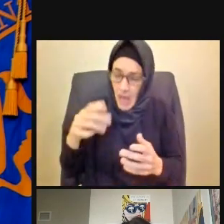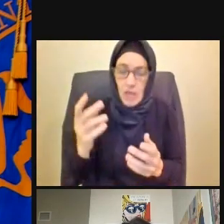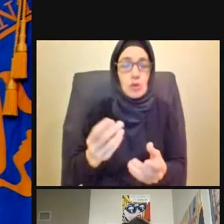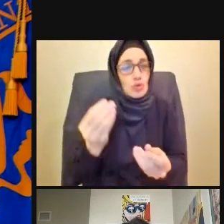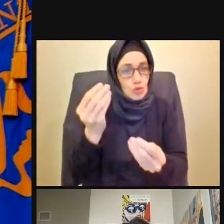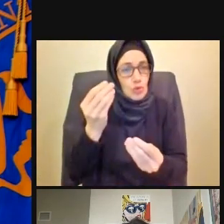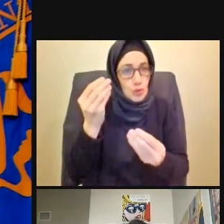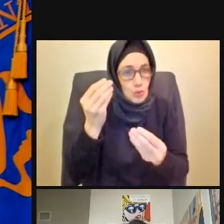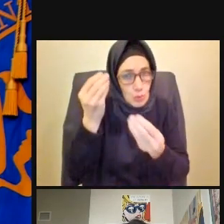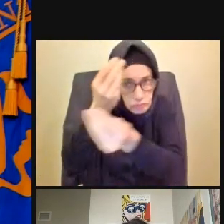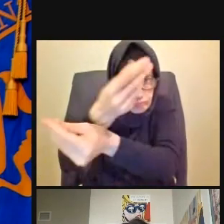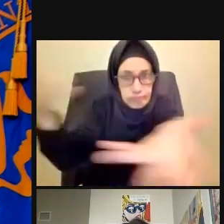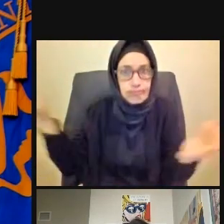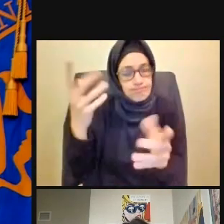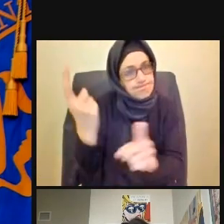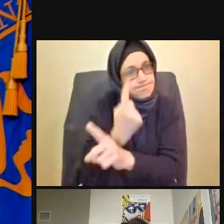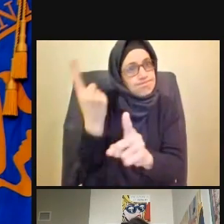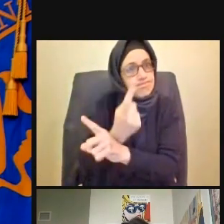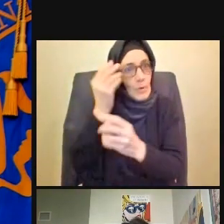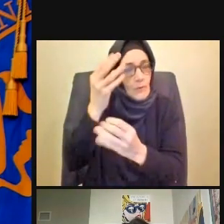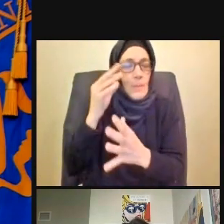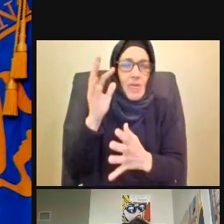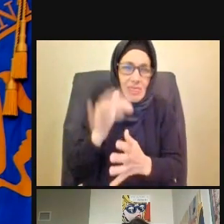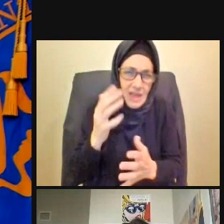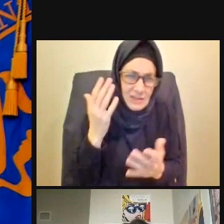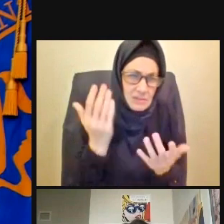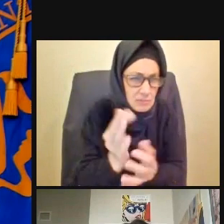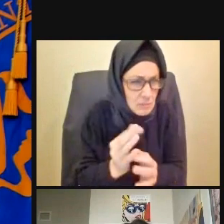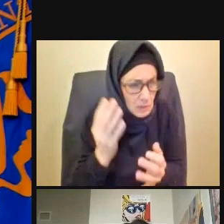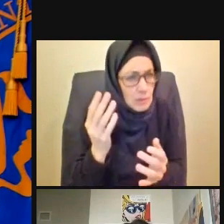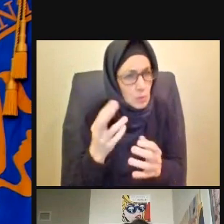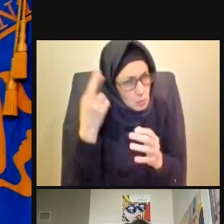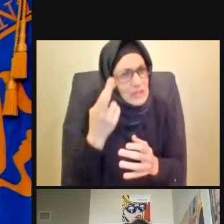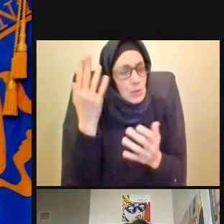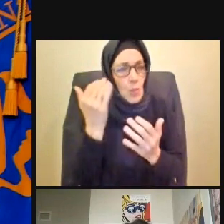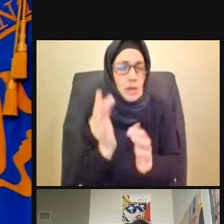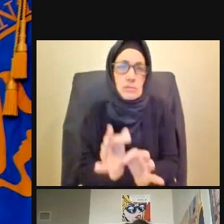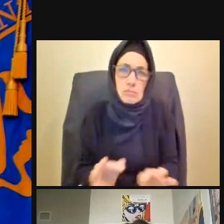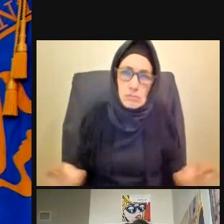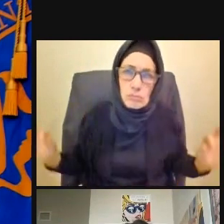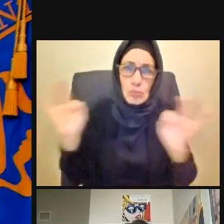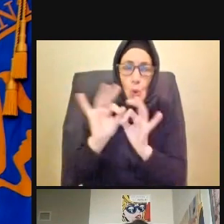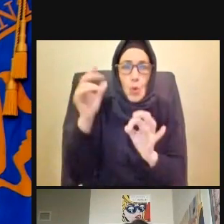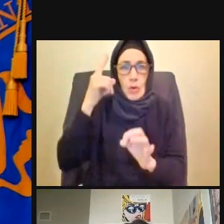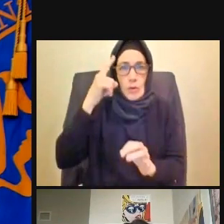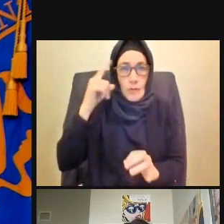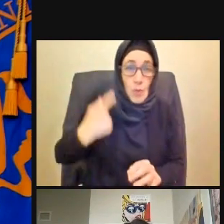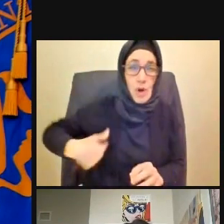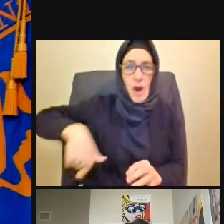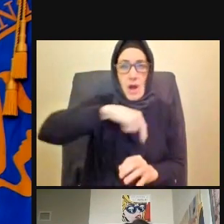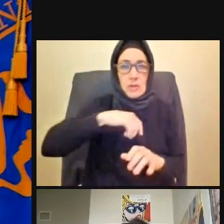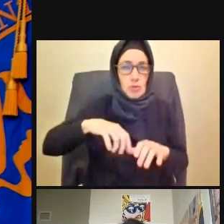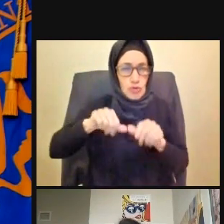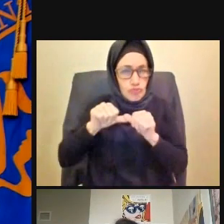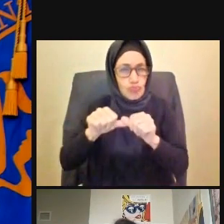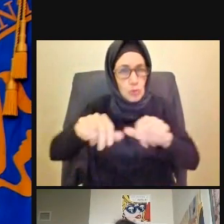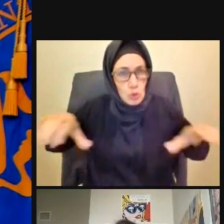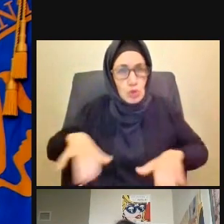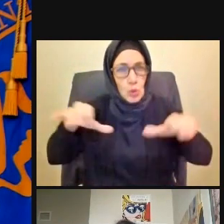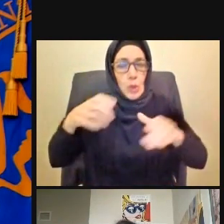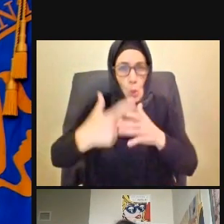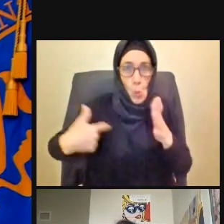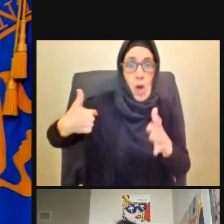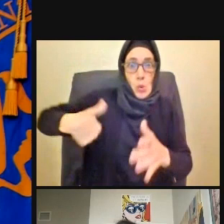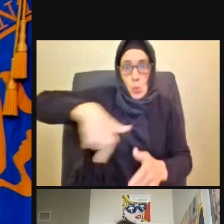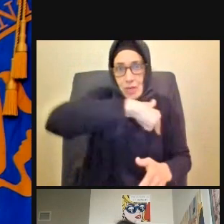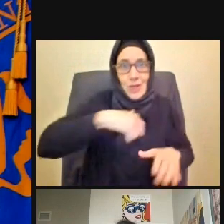information, which is the reason why it's so important to be doing the things that you and I are doing right now, is to ask those questions and